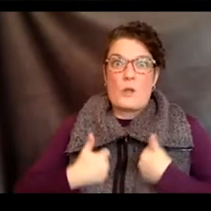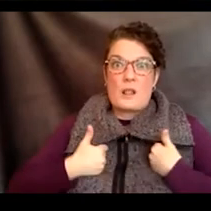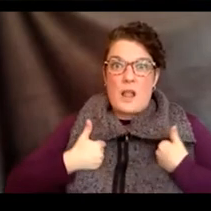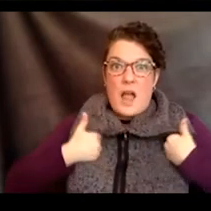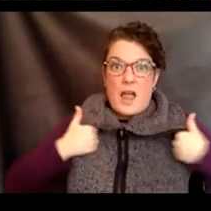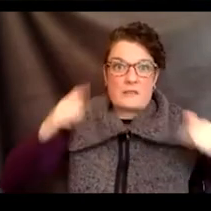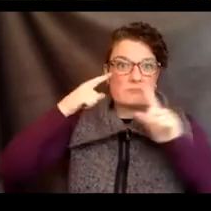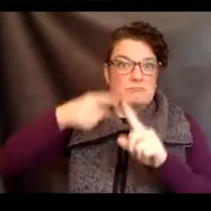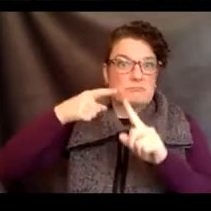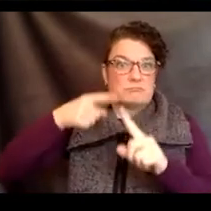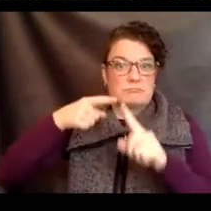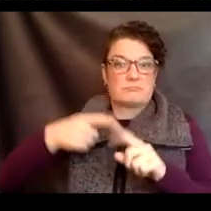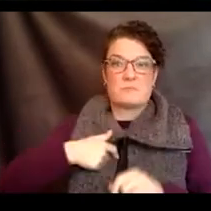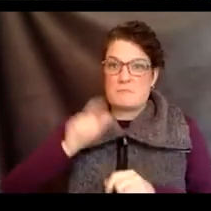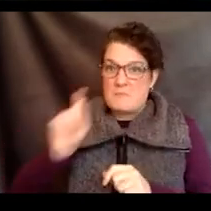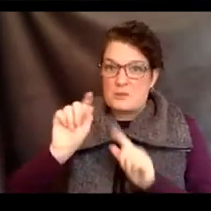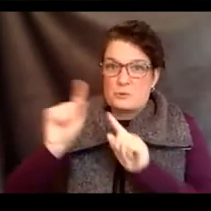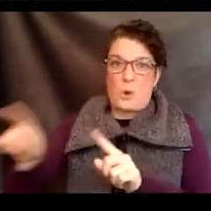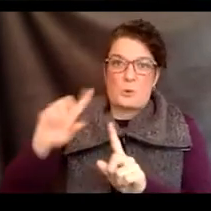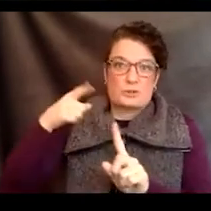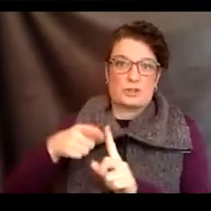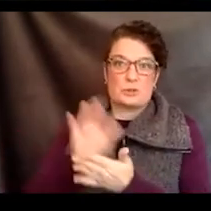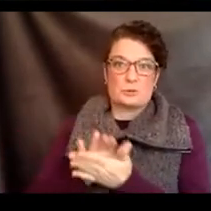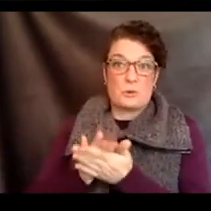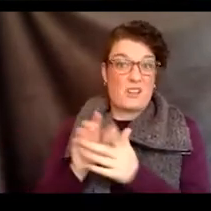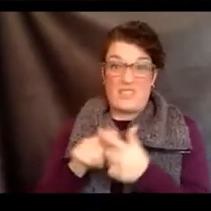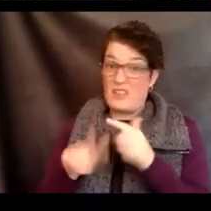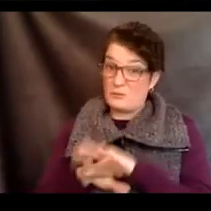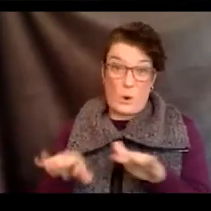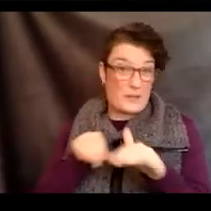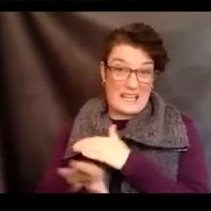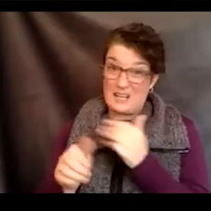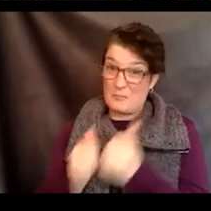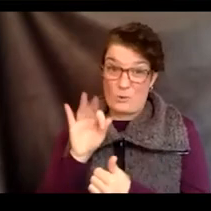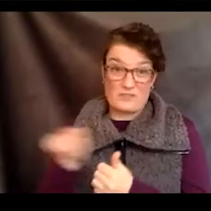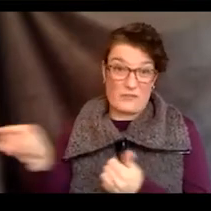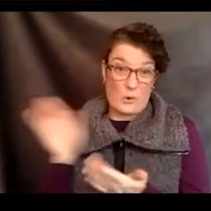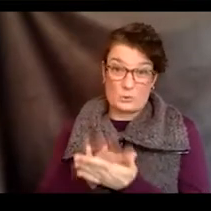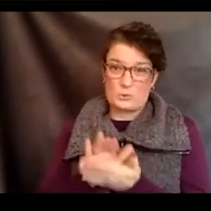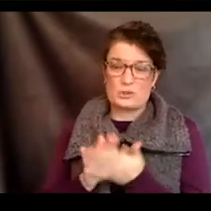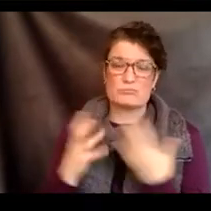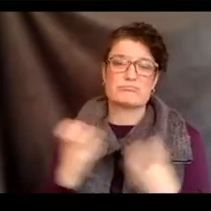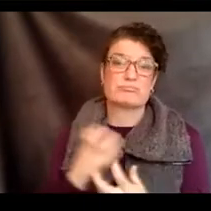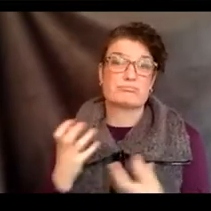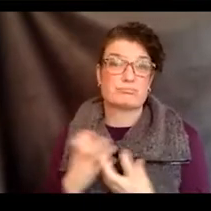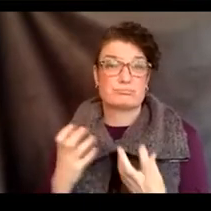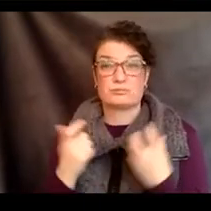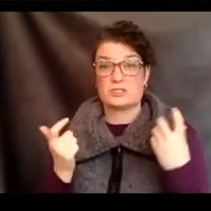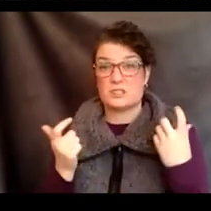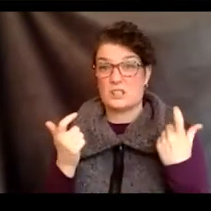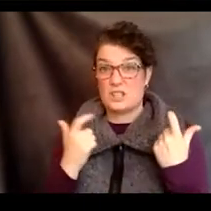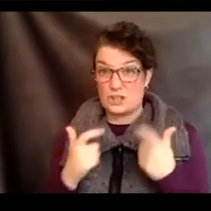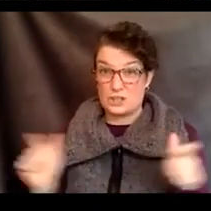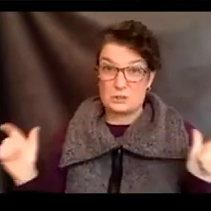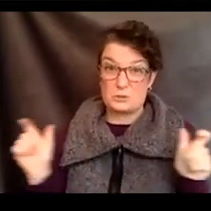in the back of your head that you're supposed to be going to a certain school and then you don't get into most of the schools. That's obviously like a huge